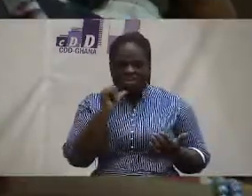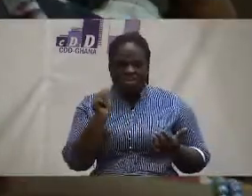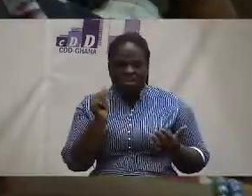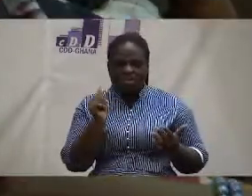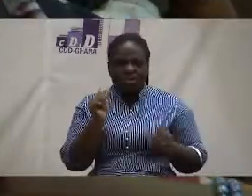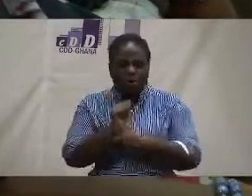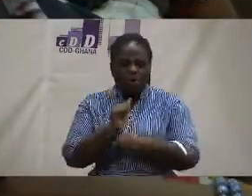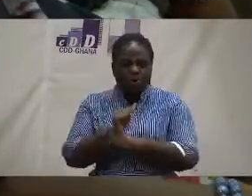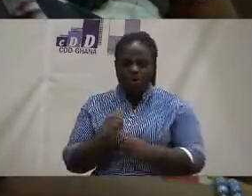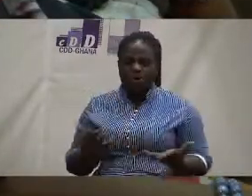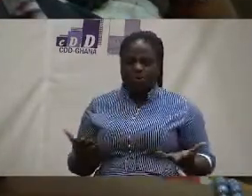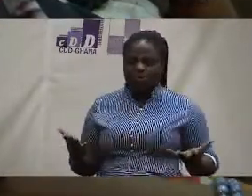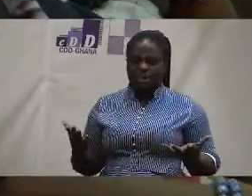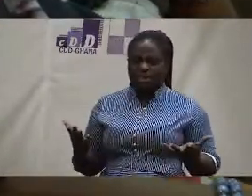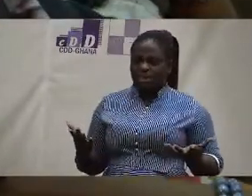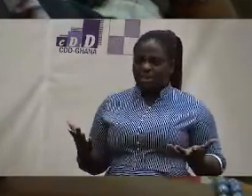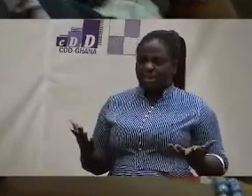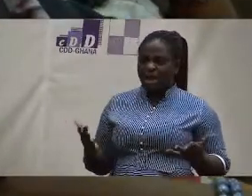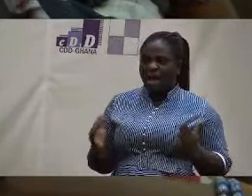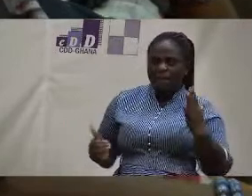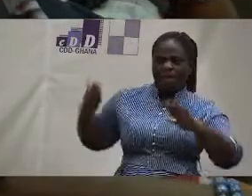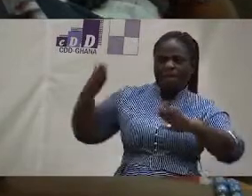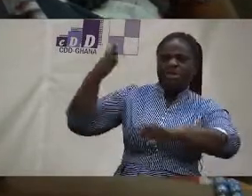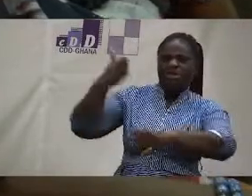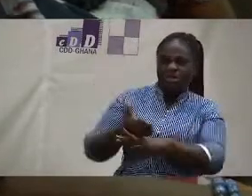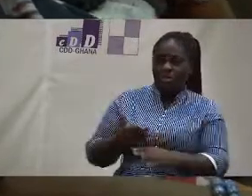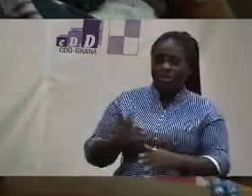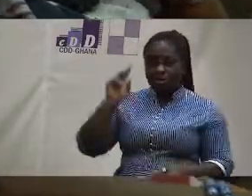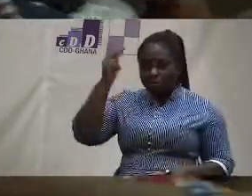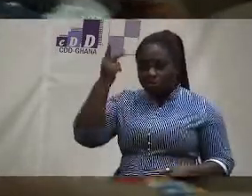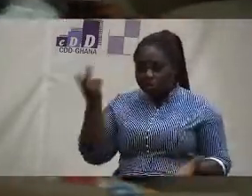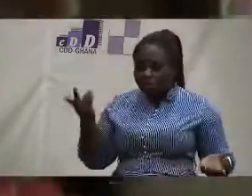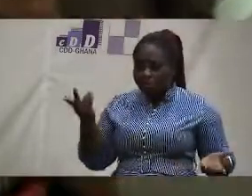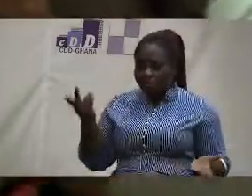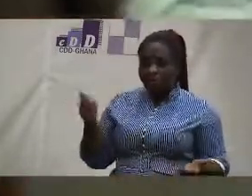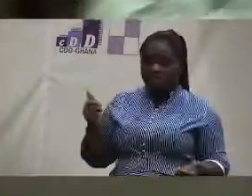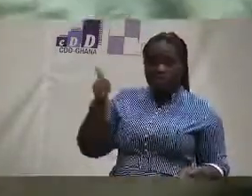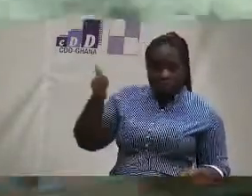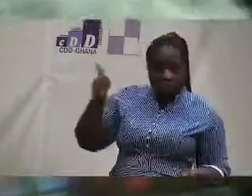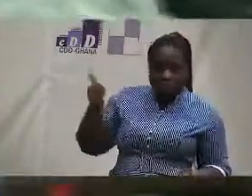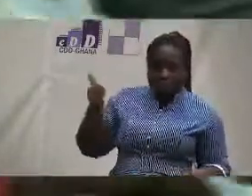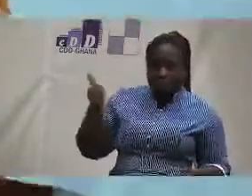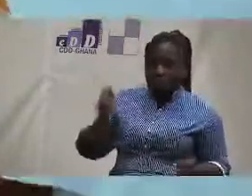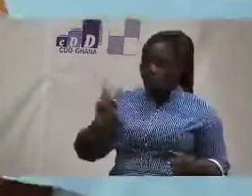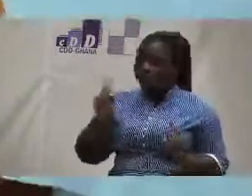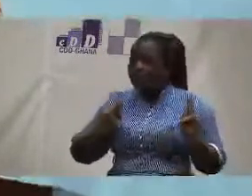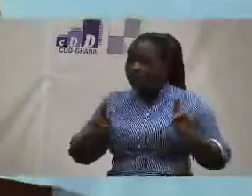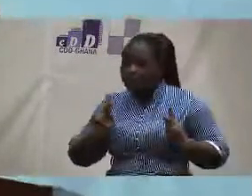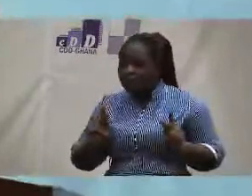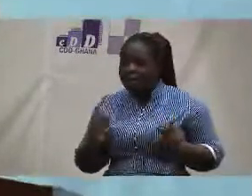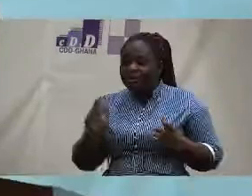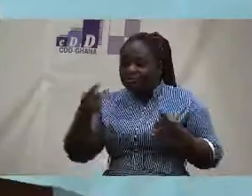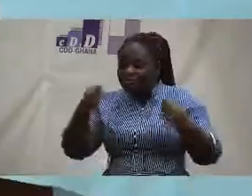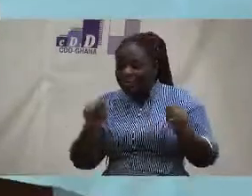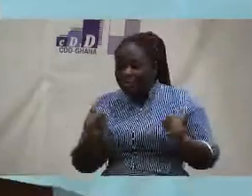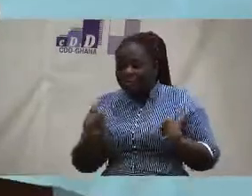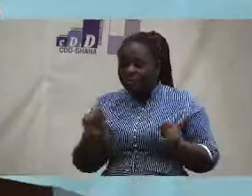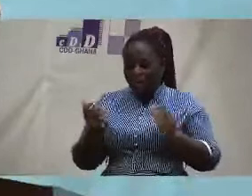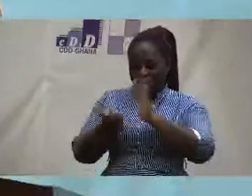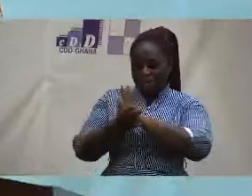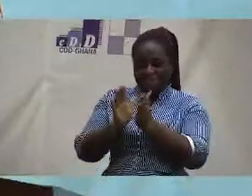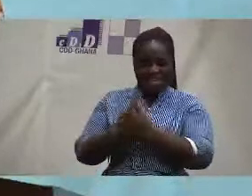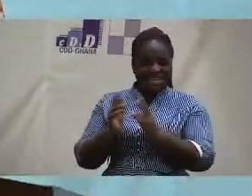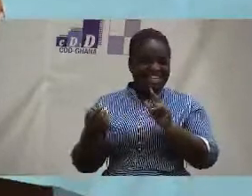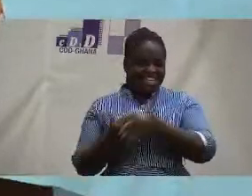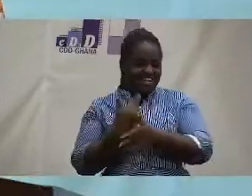in a vacuum beyond the politics of geopolitics itself, where people are trying to make new